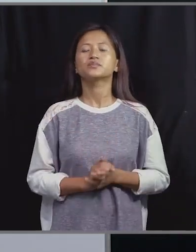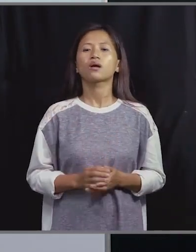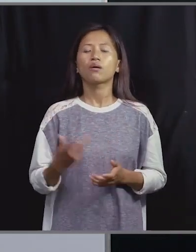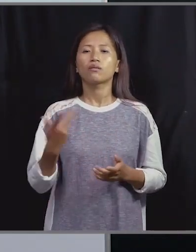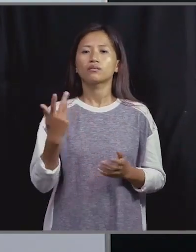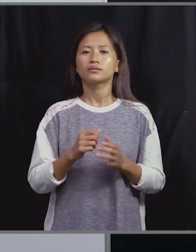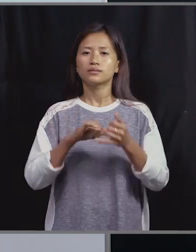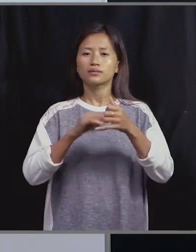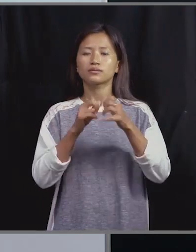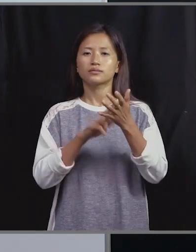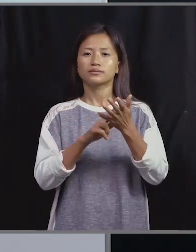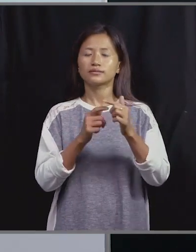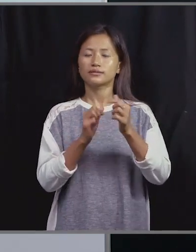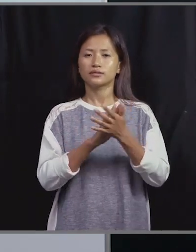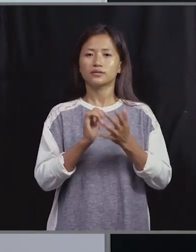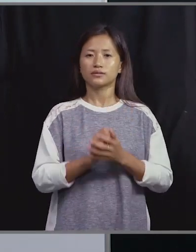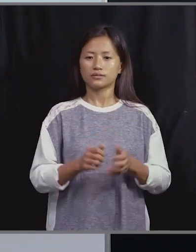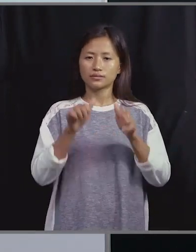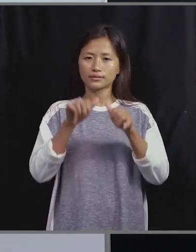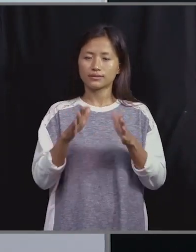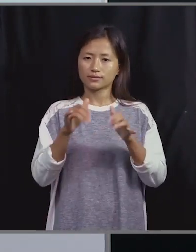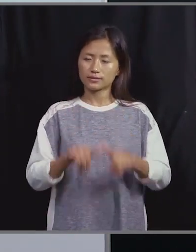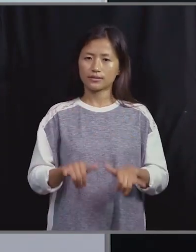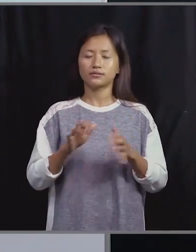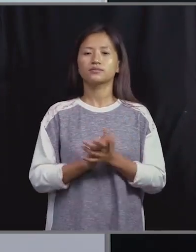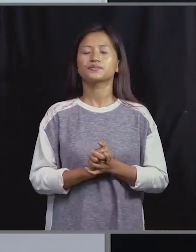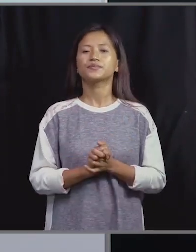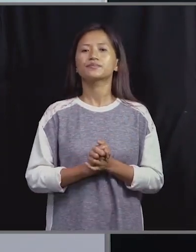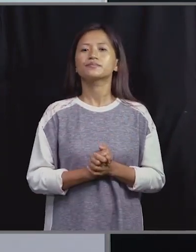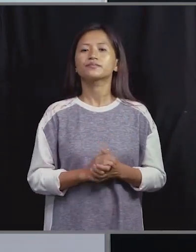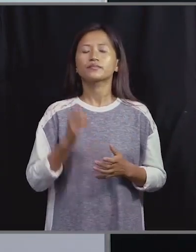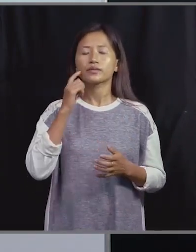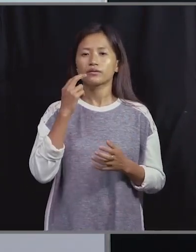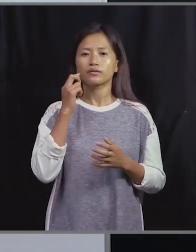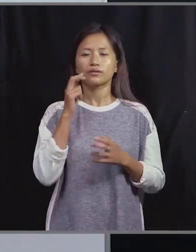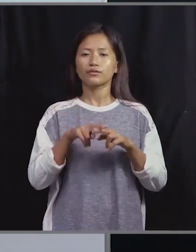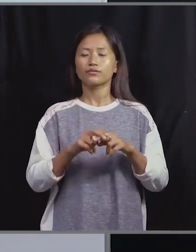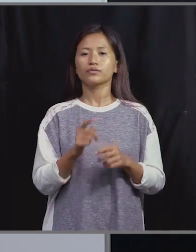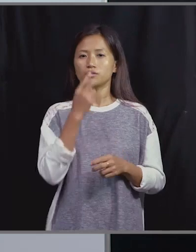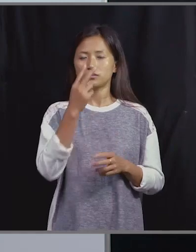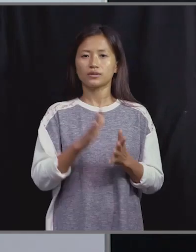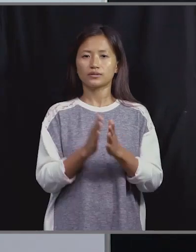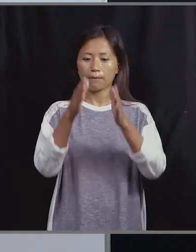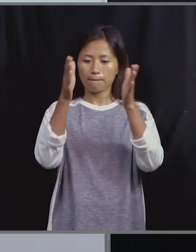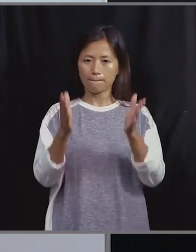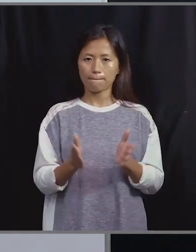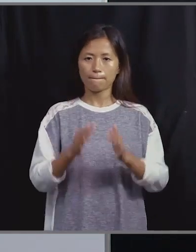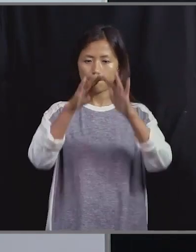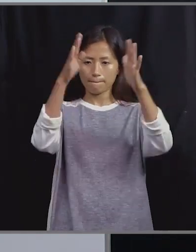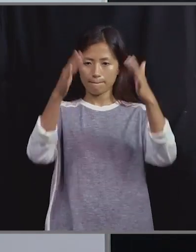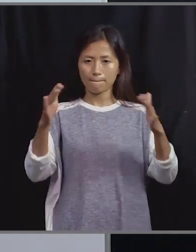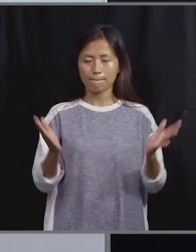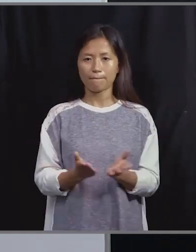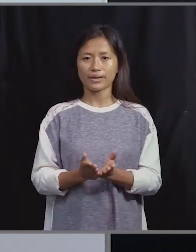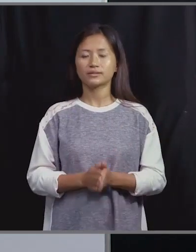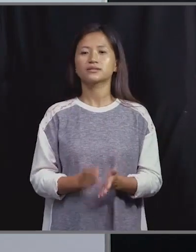did the Santal settled? Please remember that if you look at a map here, you will find that at